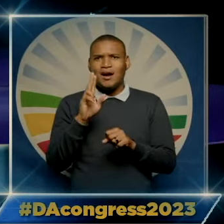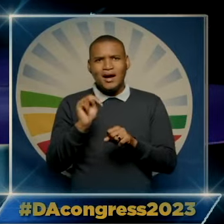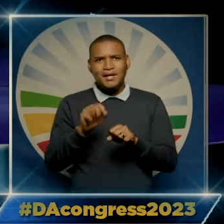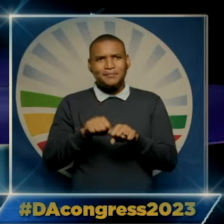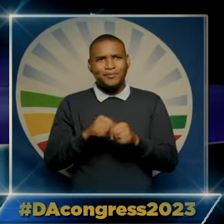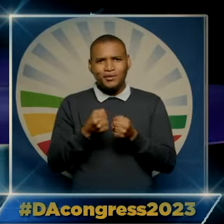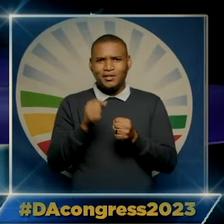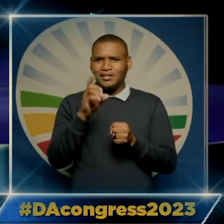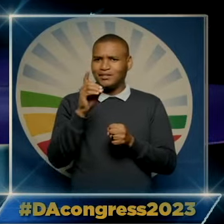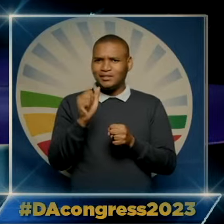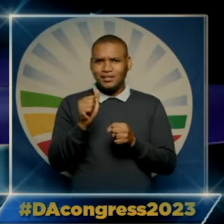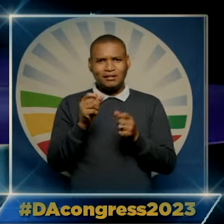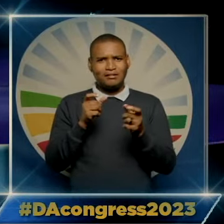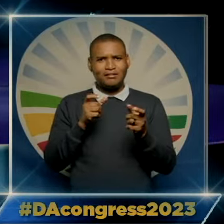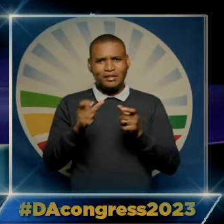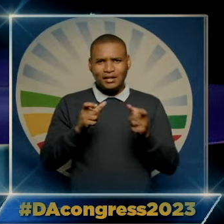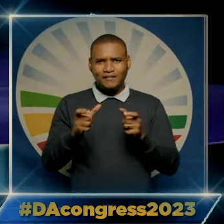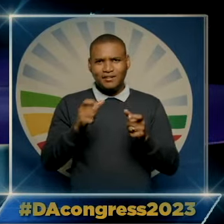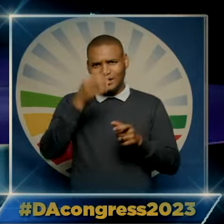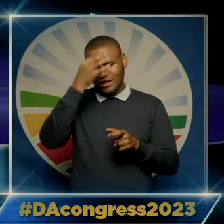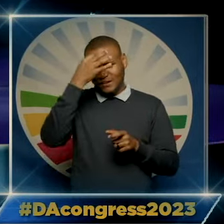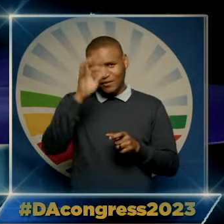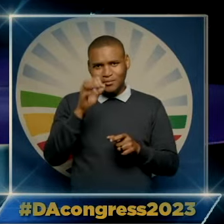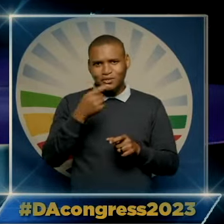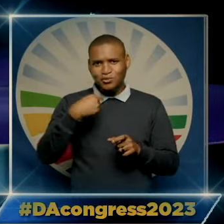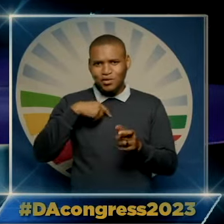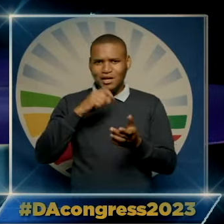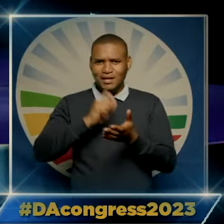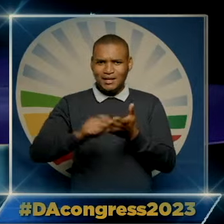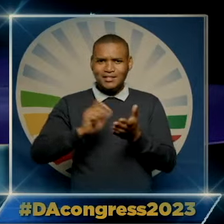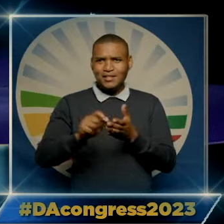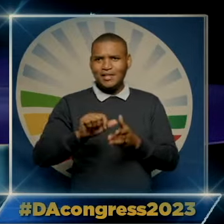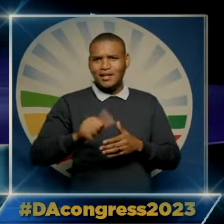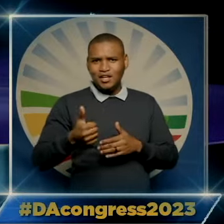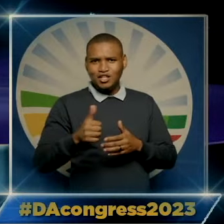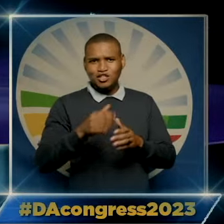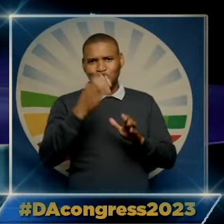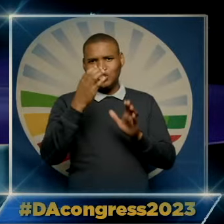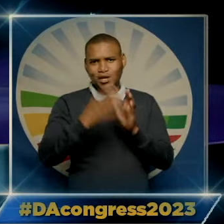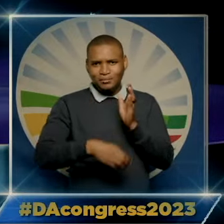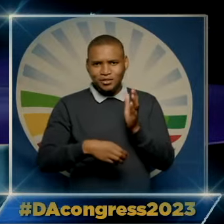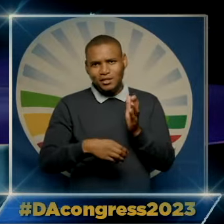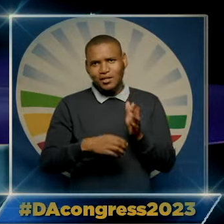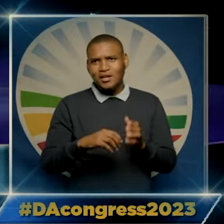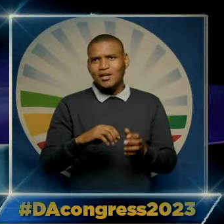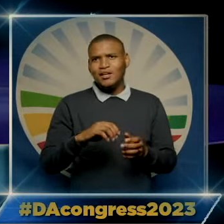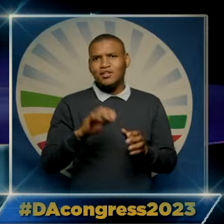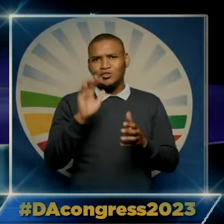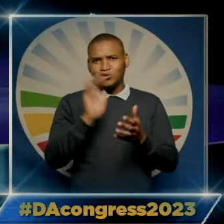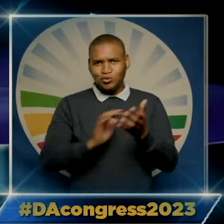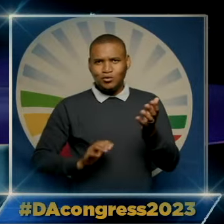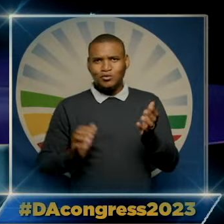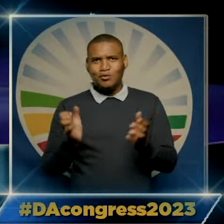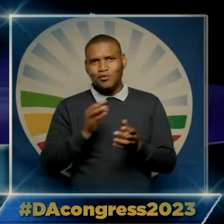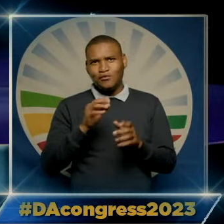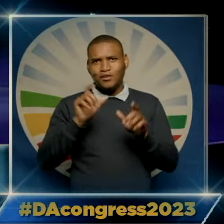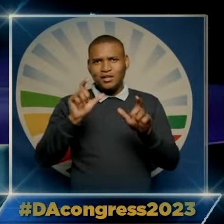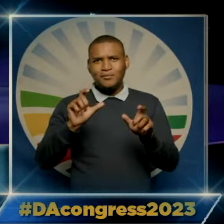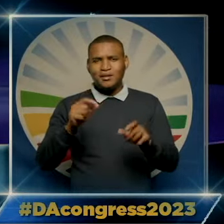DA government, we are writing the next chapter in the story of Cape Town. I am